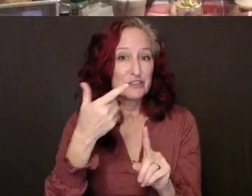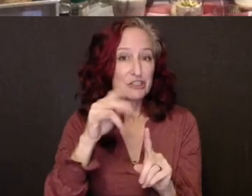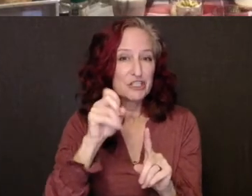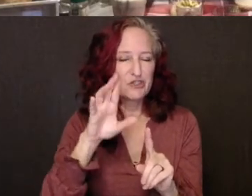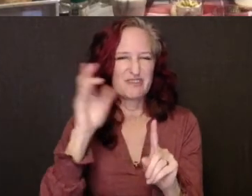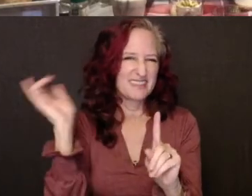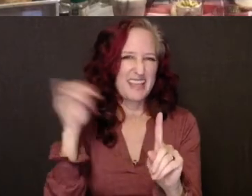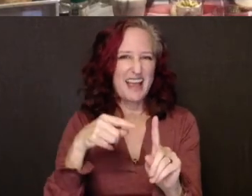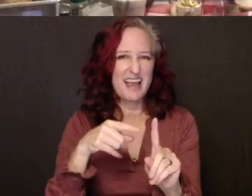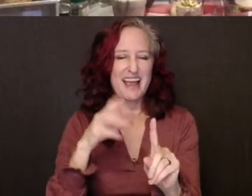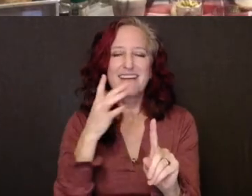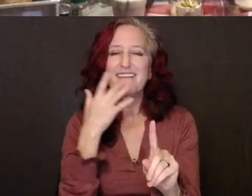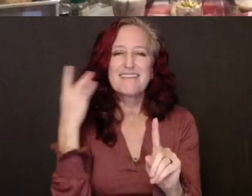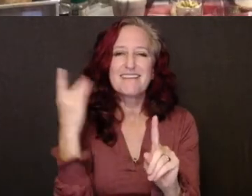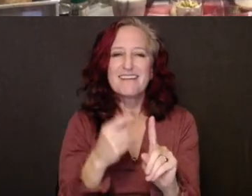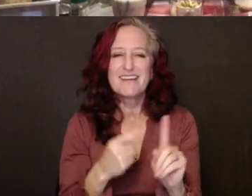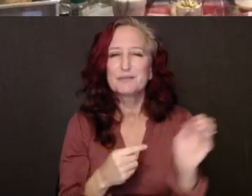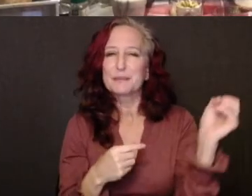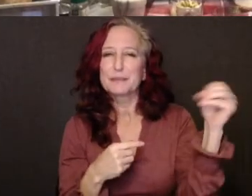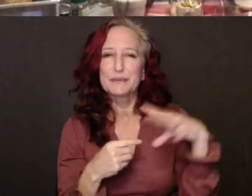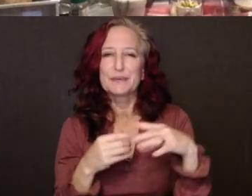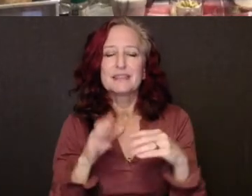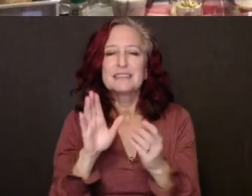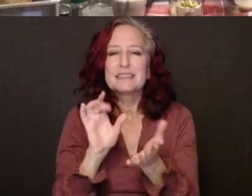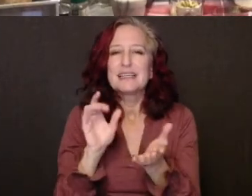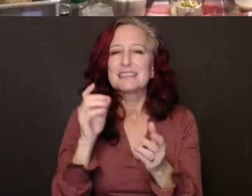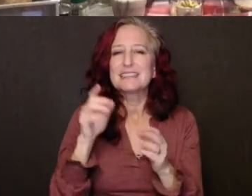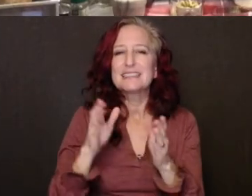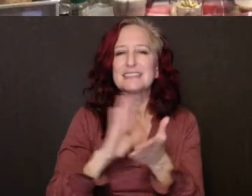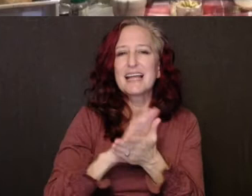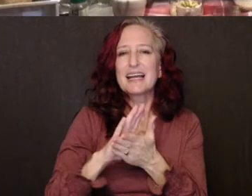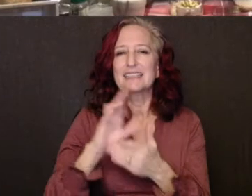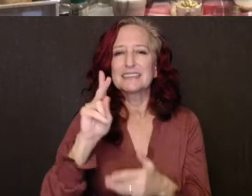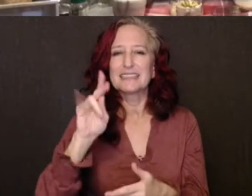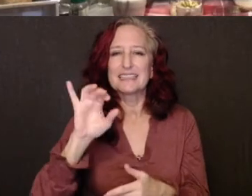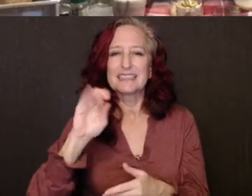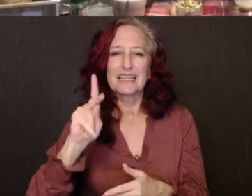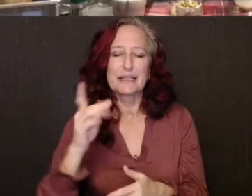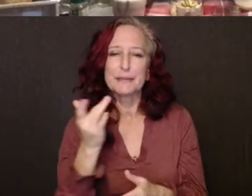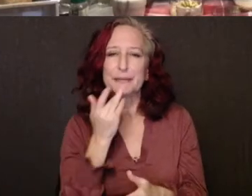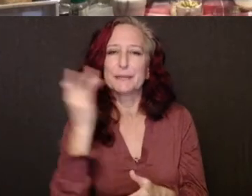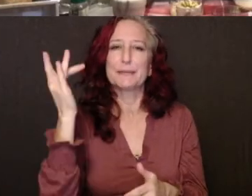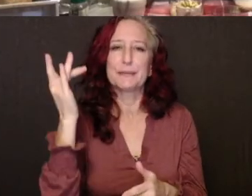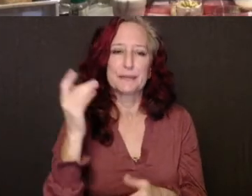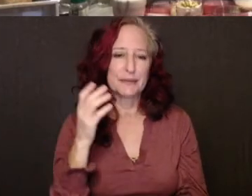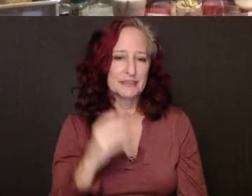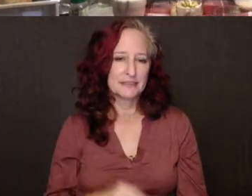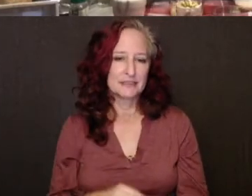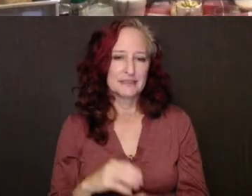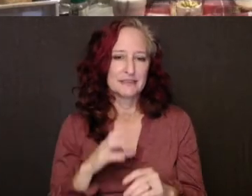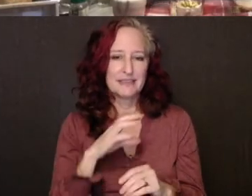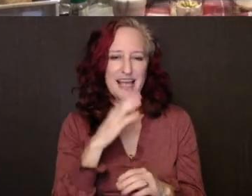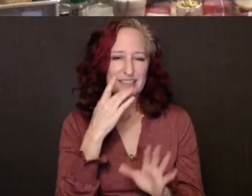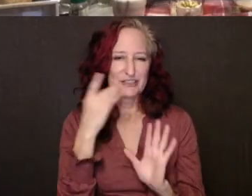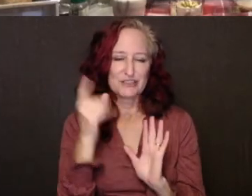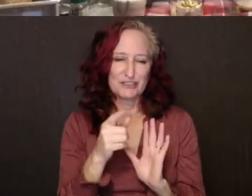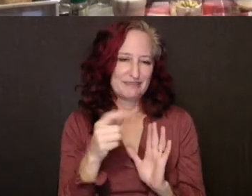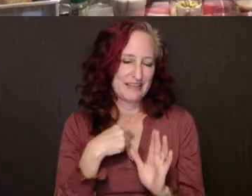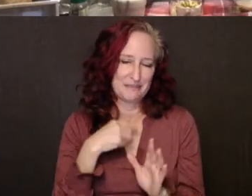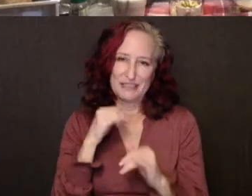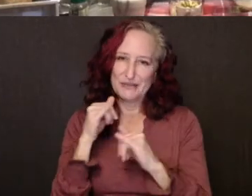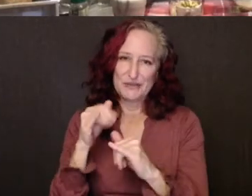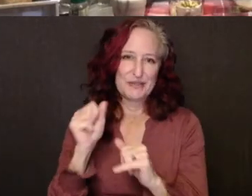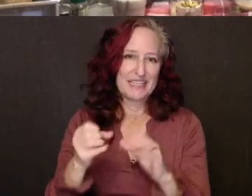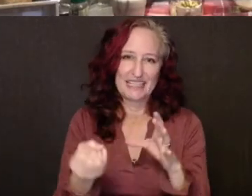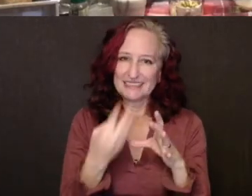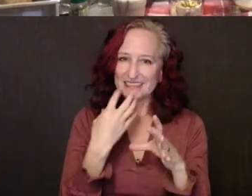a lot of people grate fresh ginger and boil the chai with it. So I just thought it was like, oh, what's a good way to like